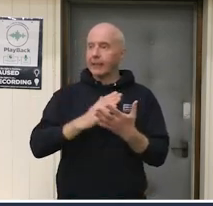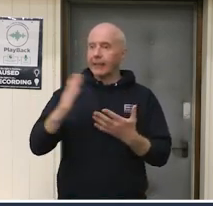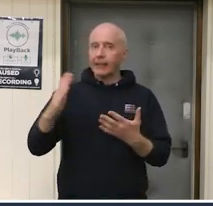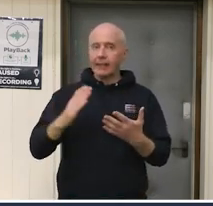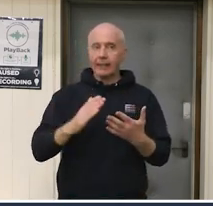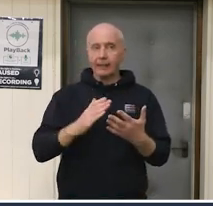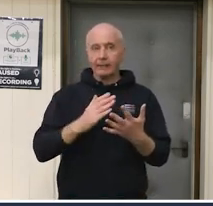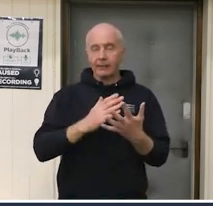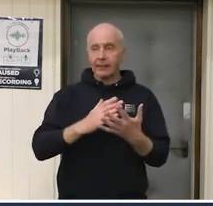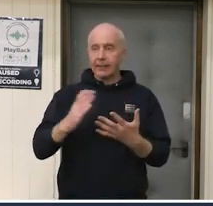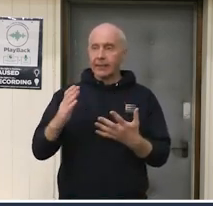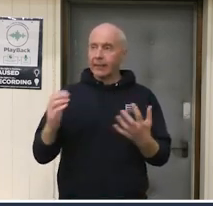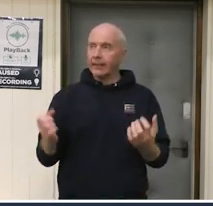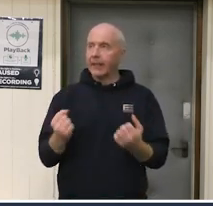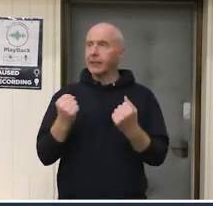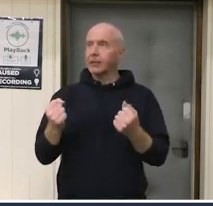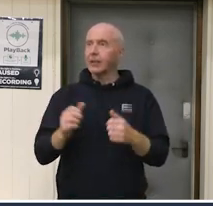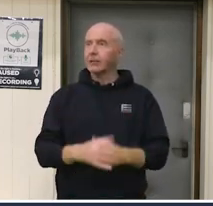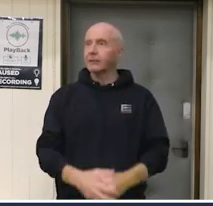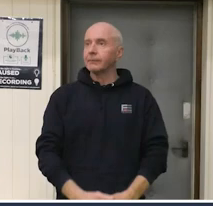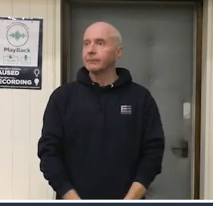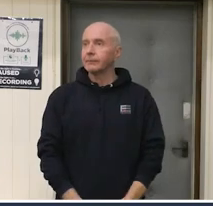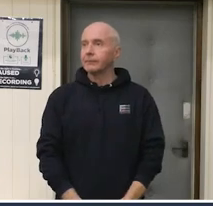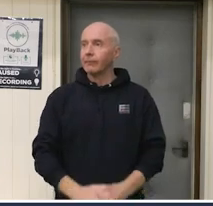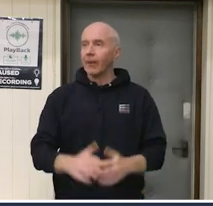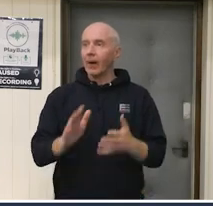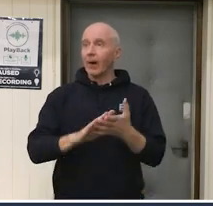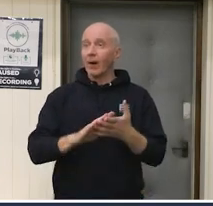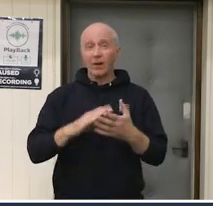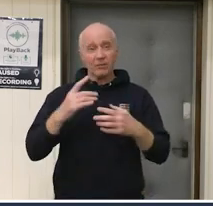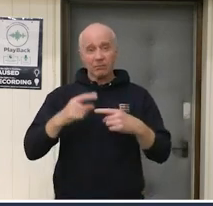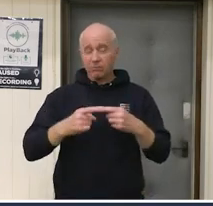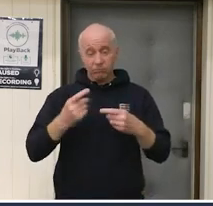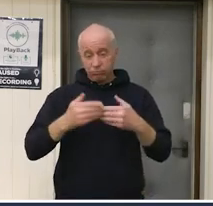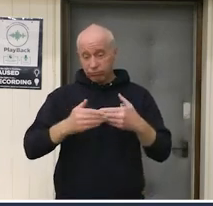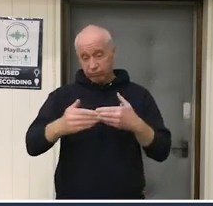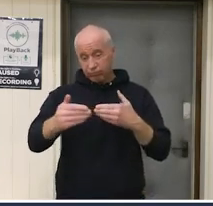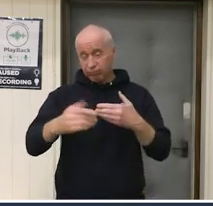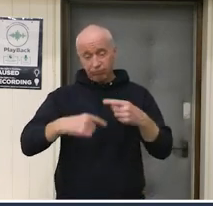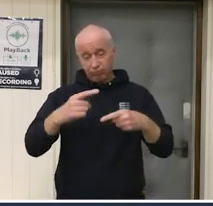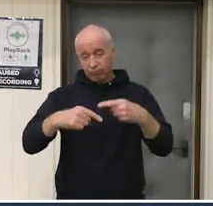Clean, yeah. I had one up at the back there. Unlimited, yeah.